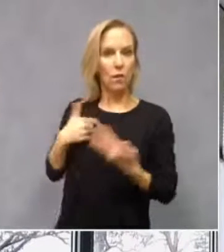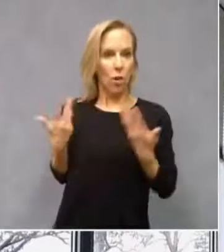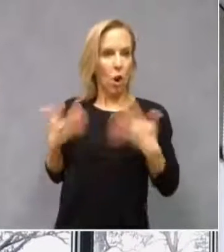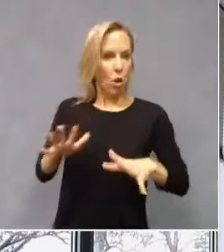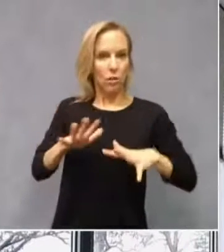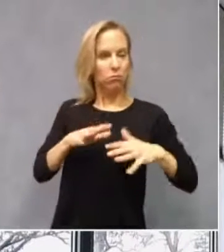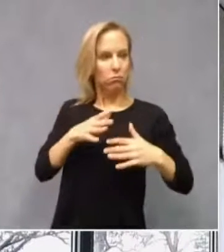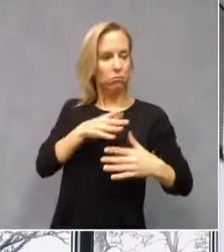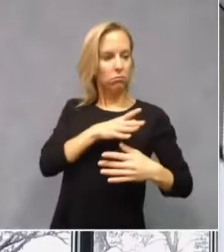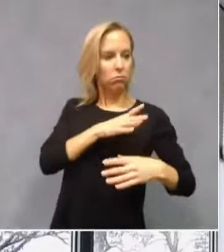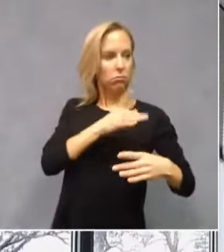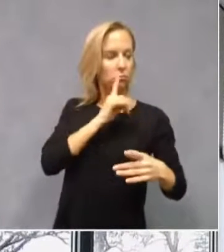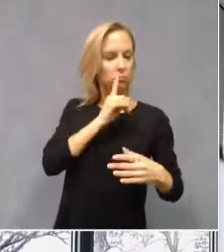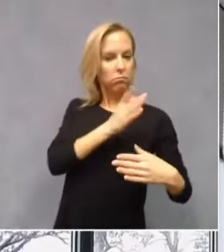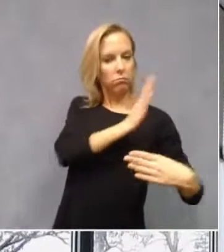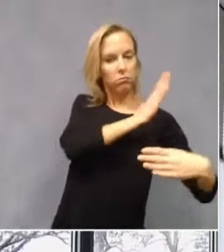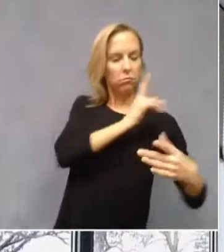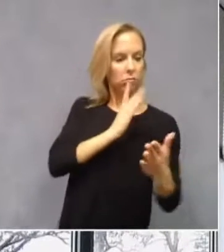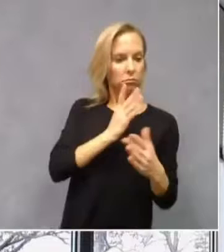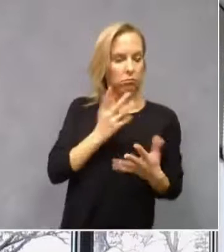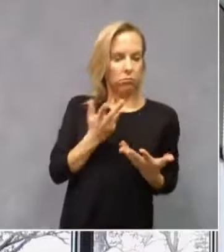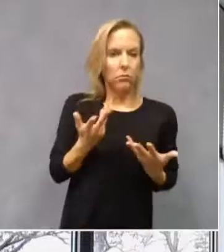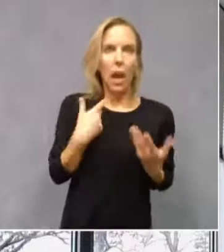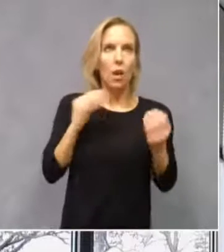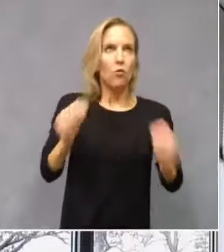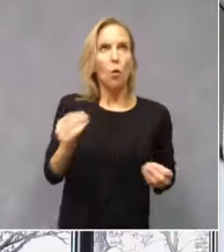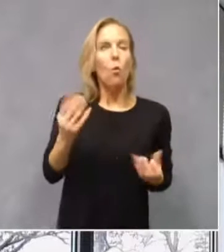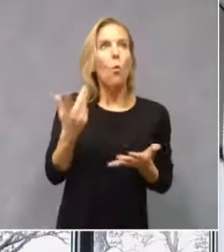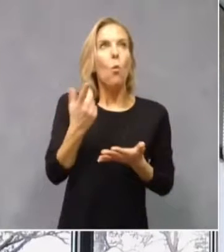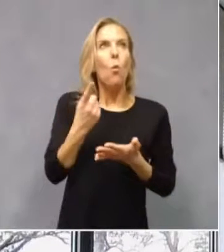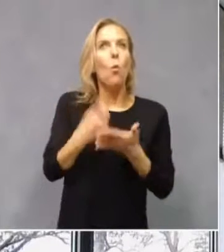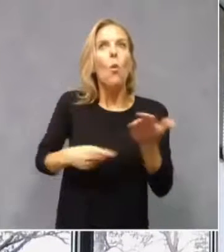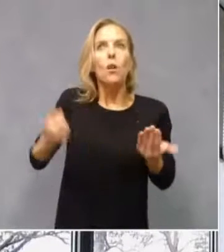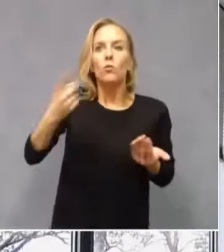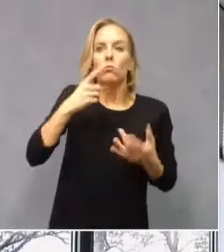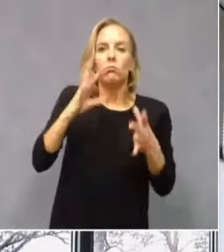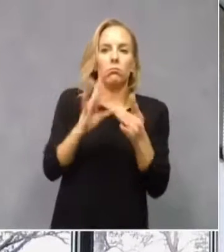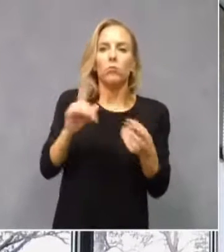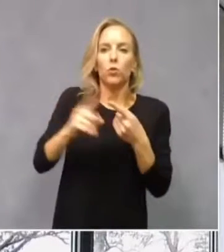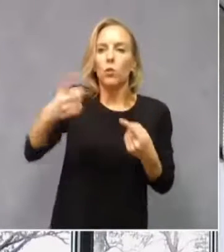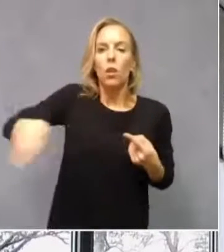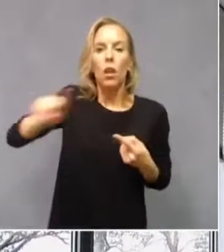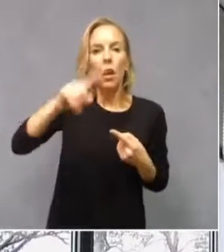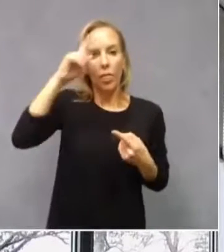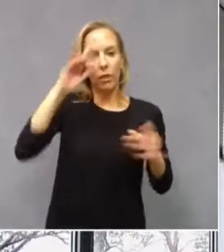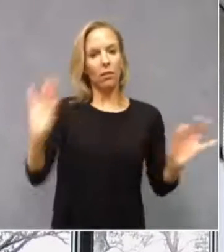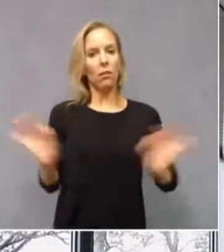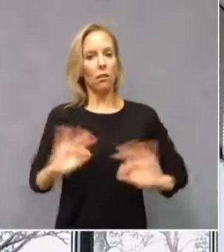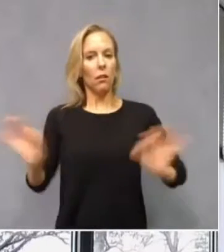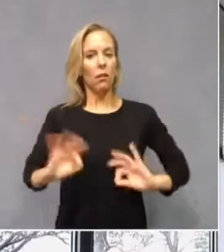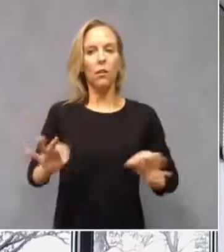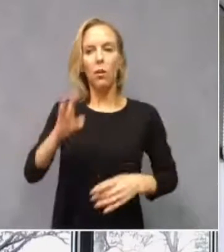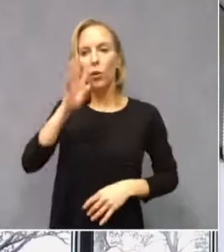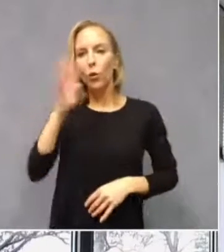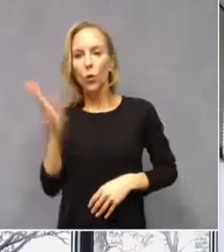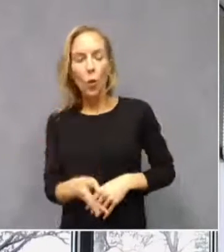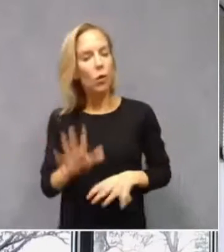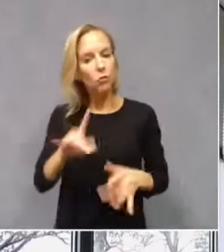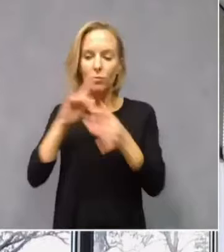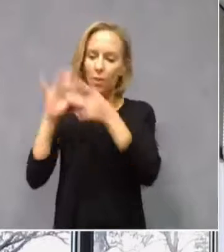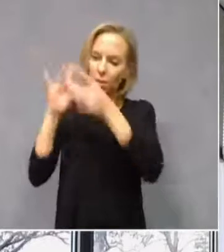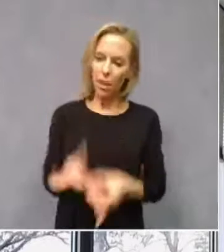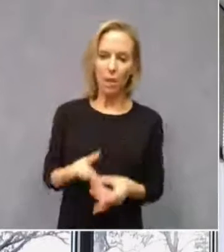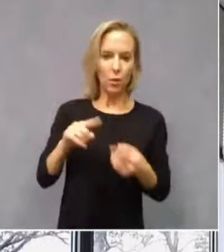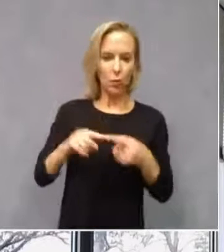I no longer know what to say to those who will not believe this. There is a direct cause and effect relationship when people